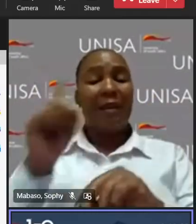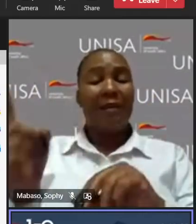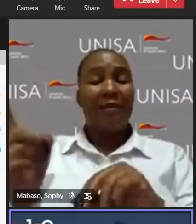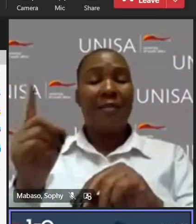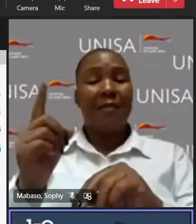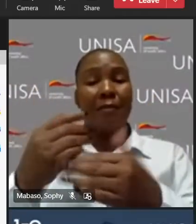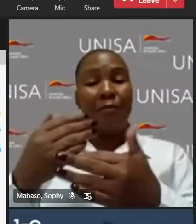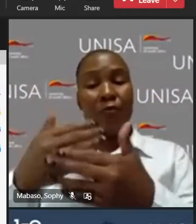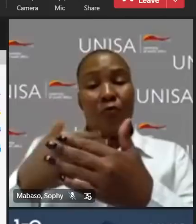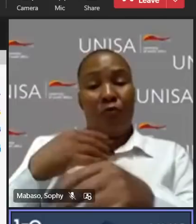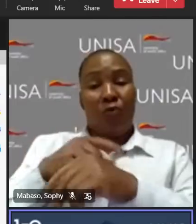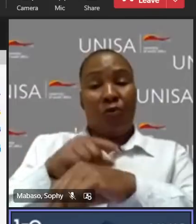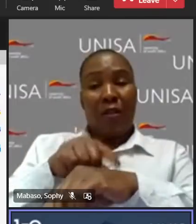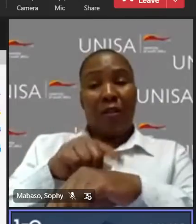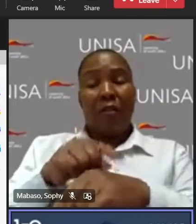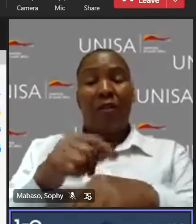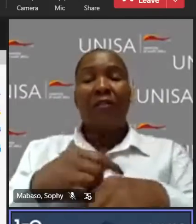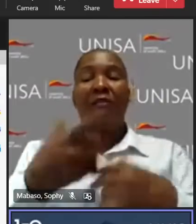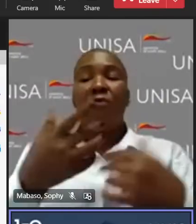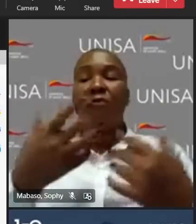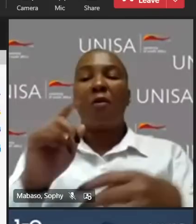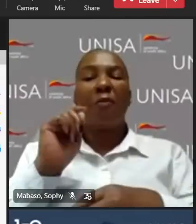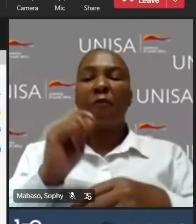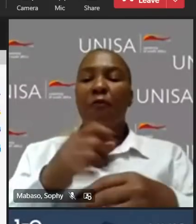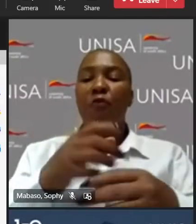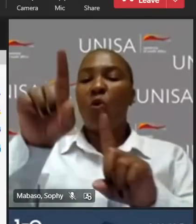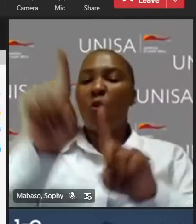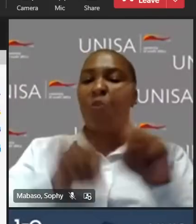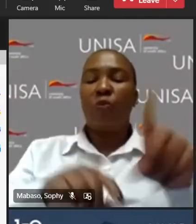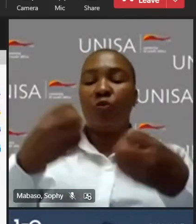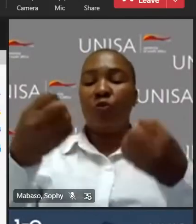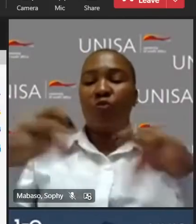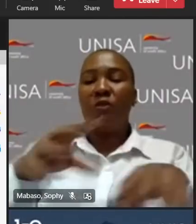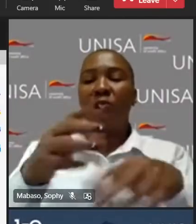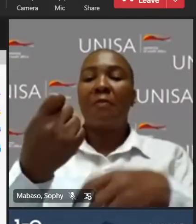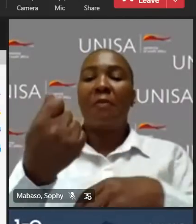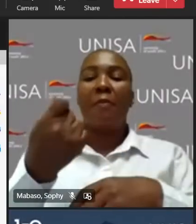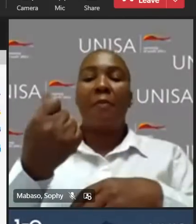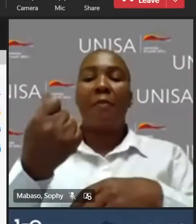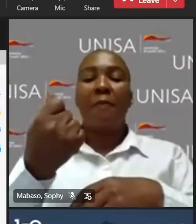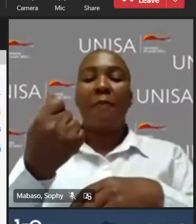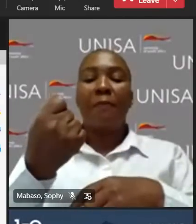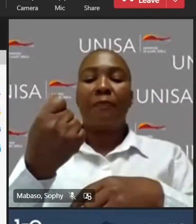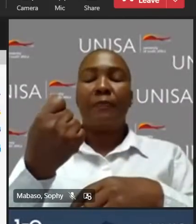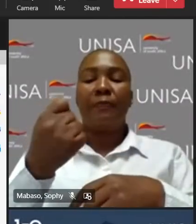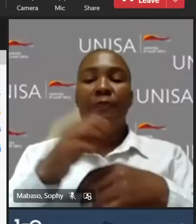any of your fee paid.